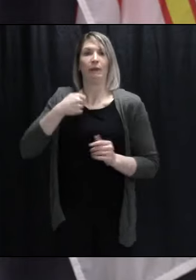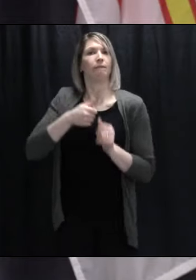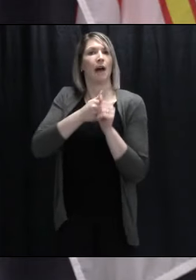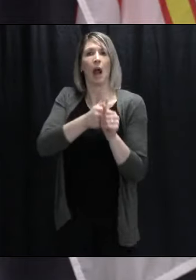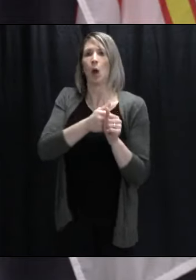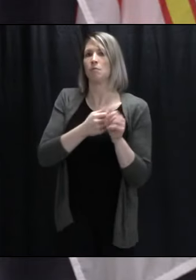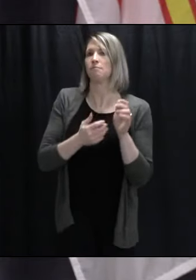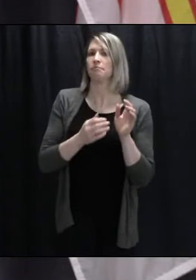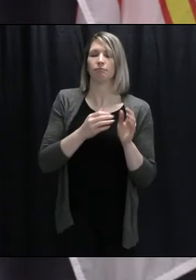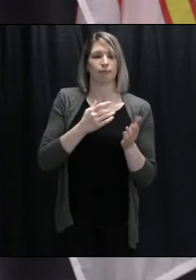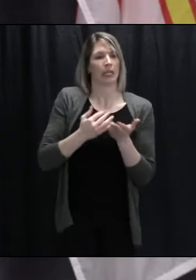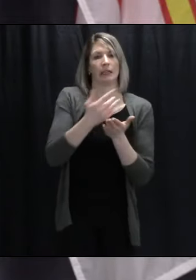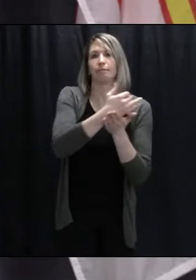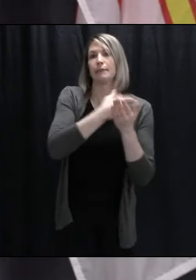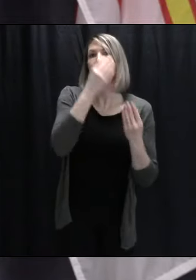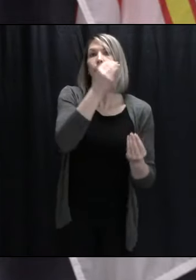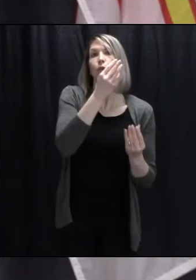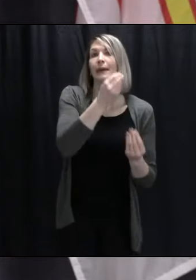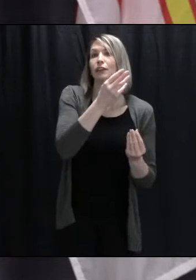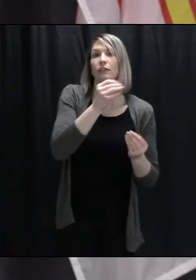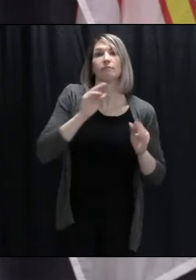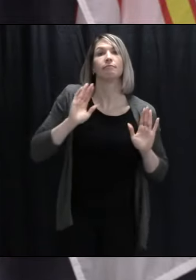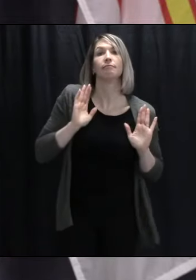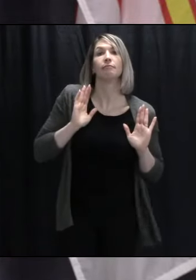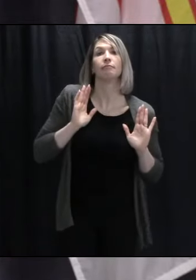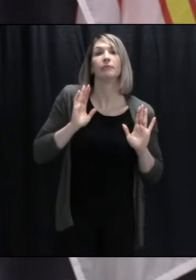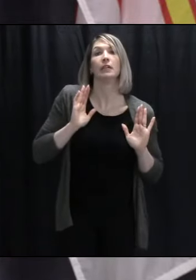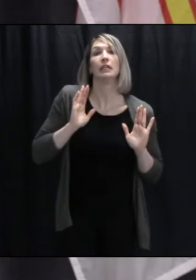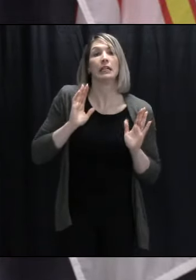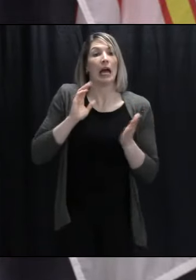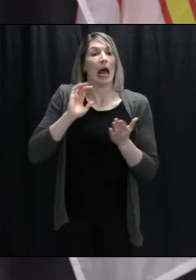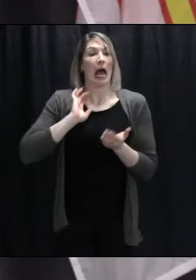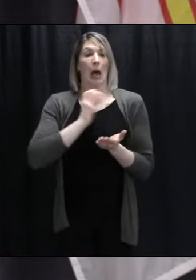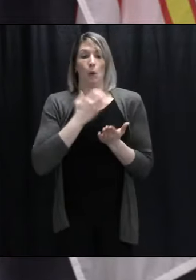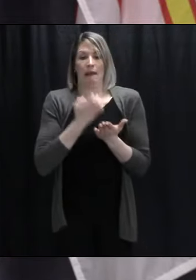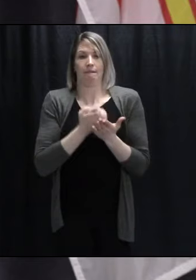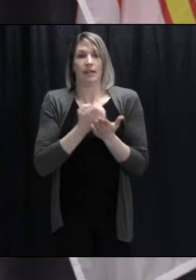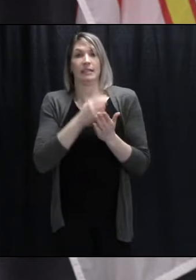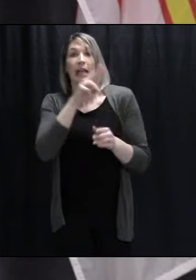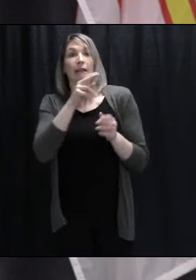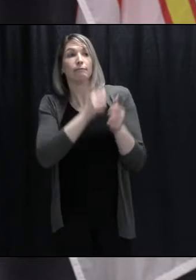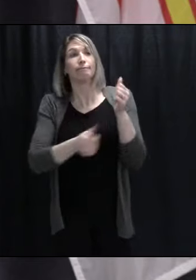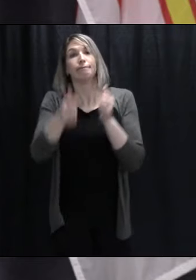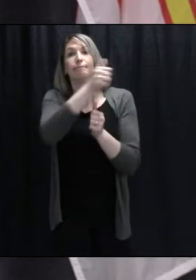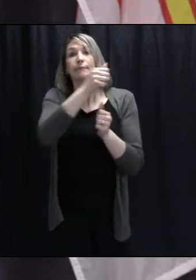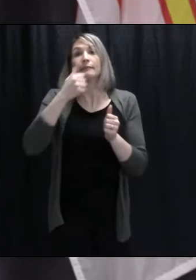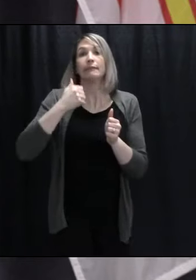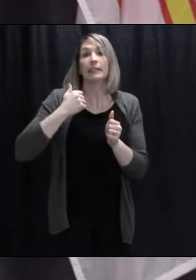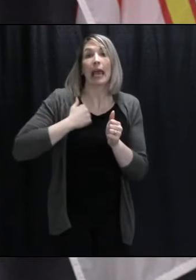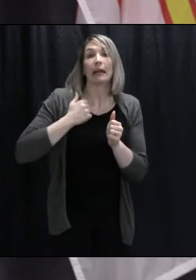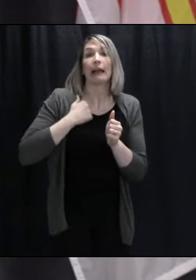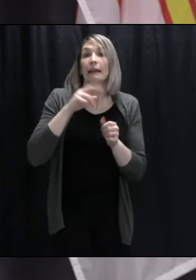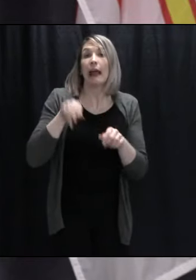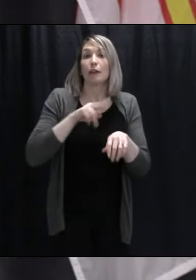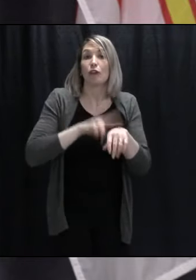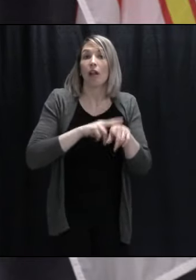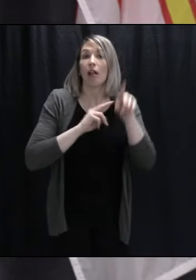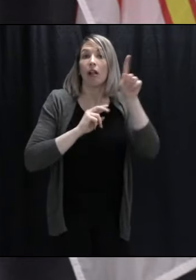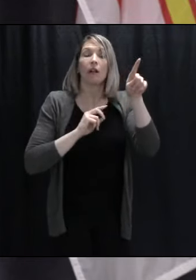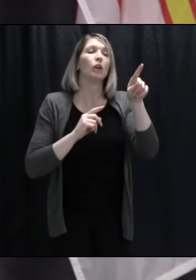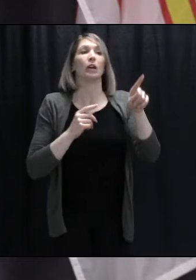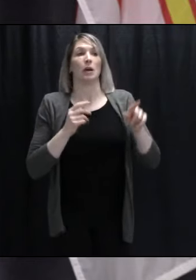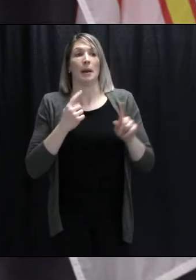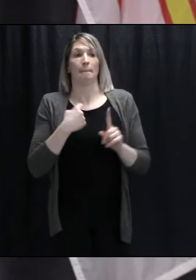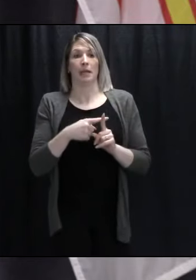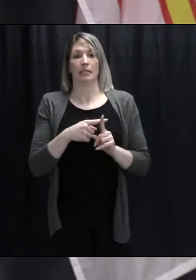to inform our decision making, to make sure that we're using our testing equipment, reagents